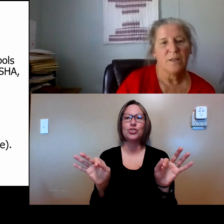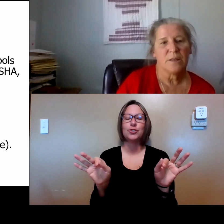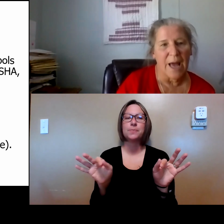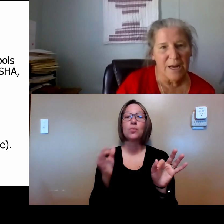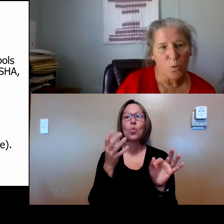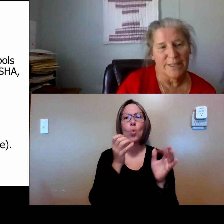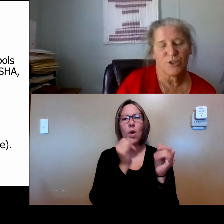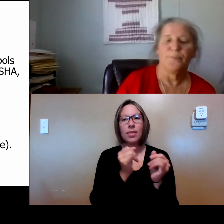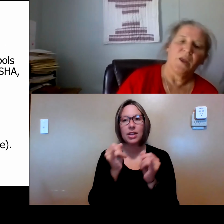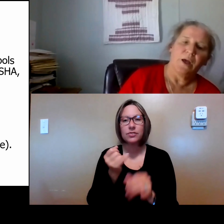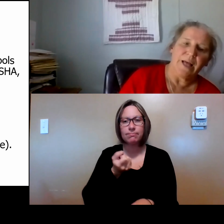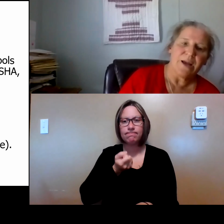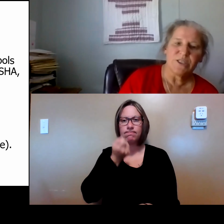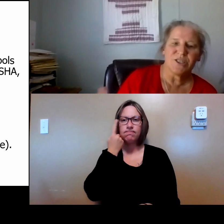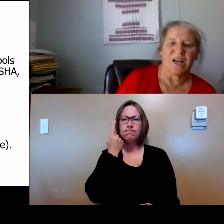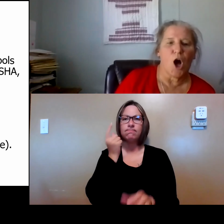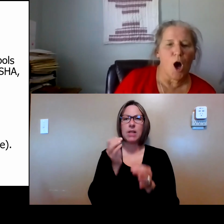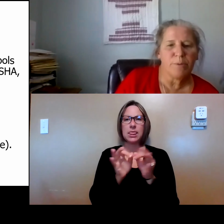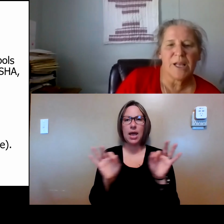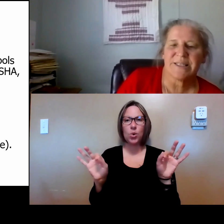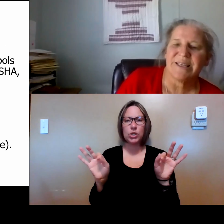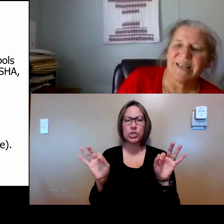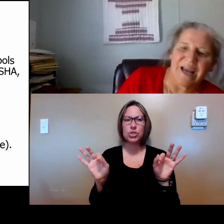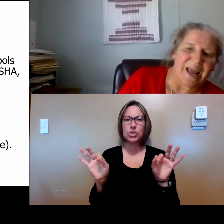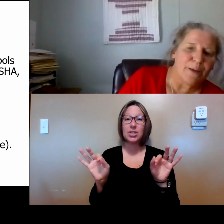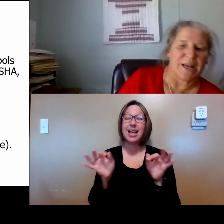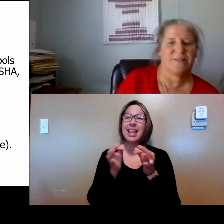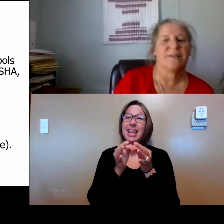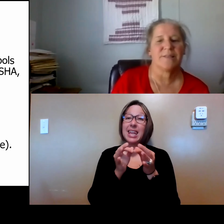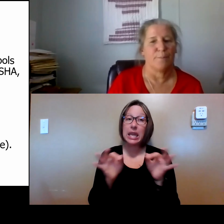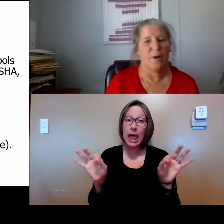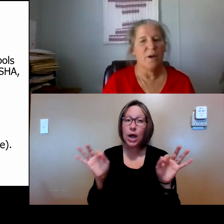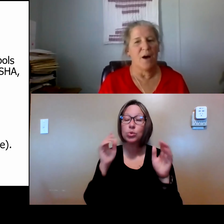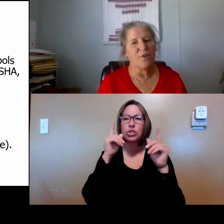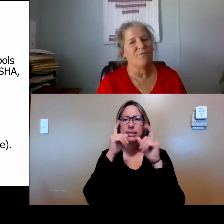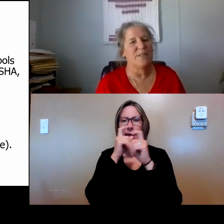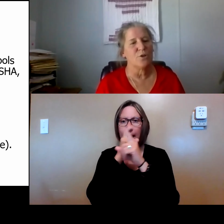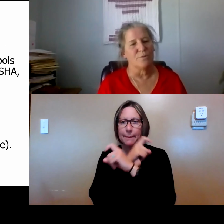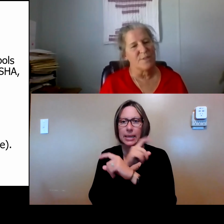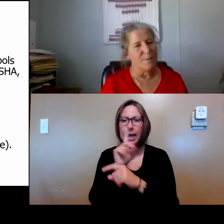understand language. And language is a complex and dynamic system